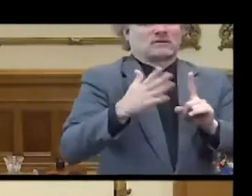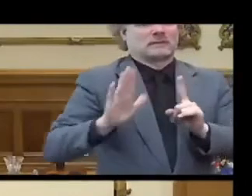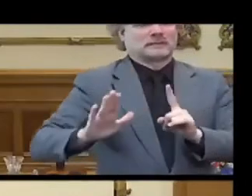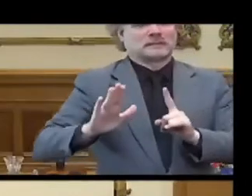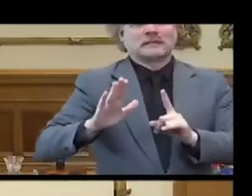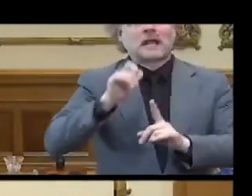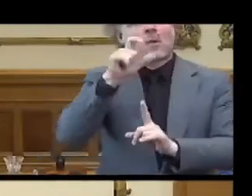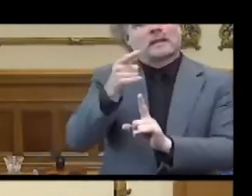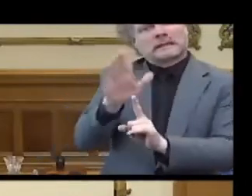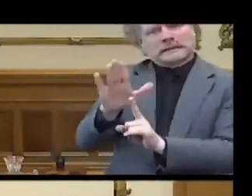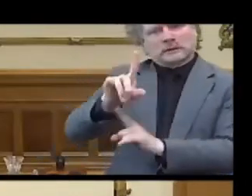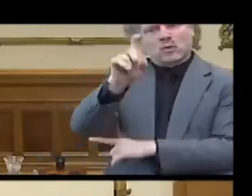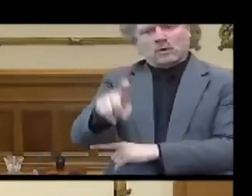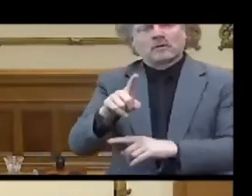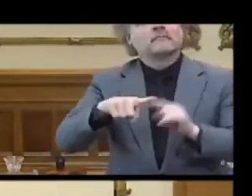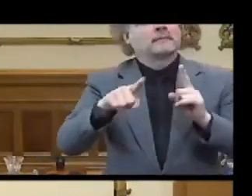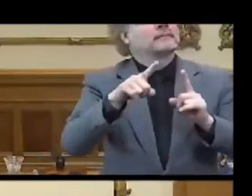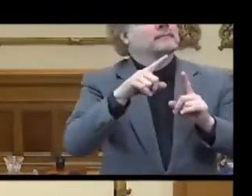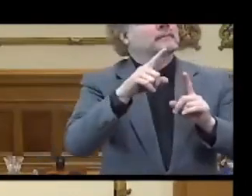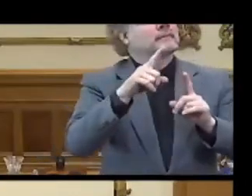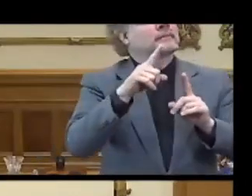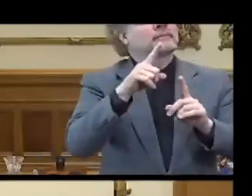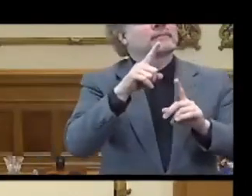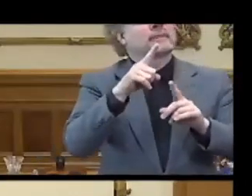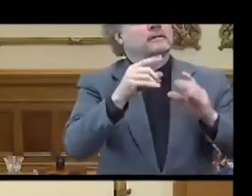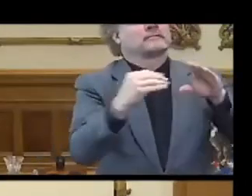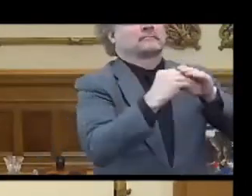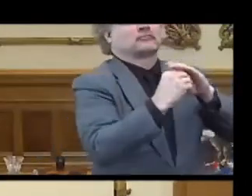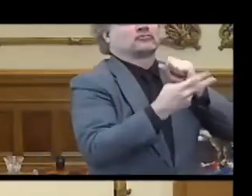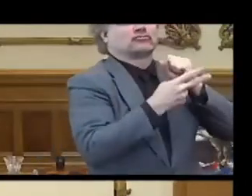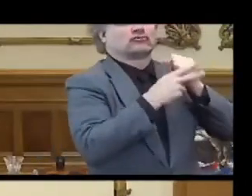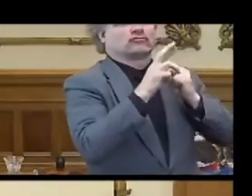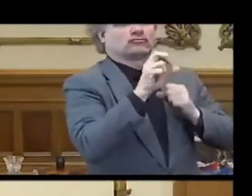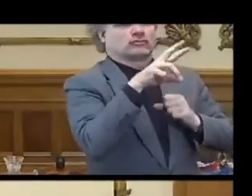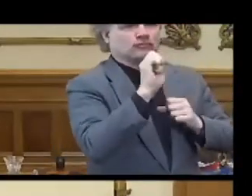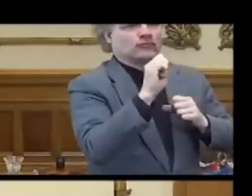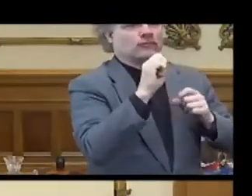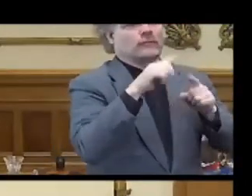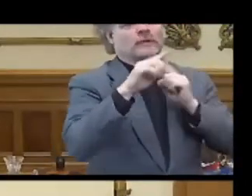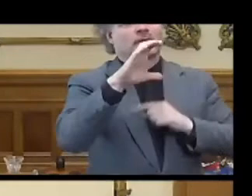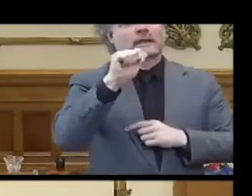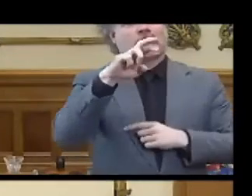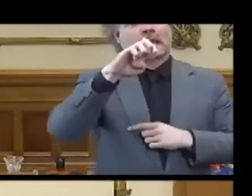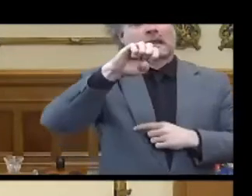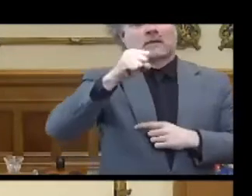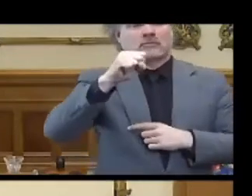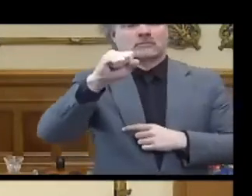but in addition to the reserves, but also the CARES Act and how